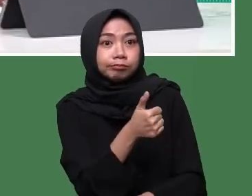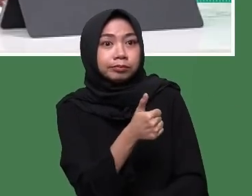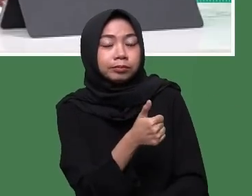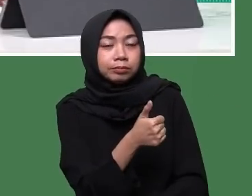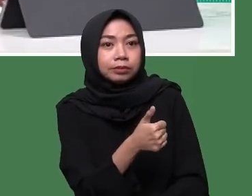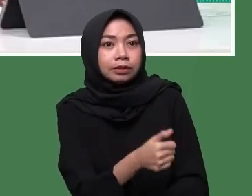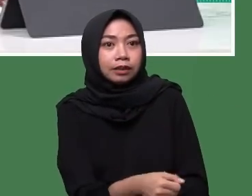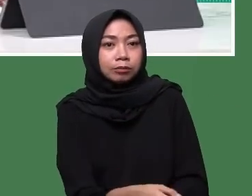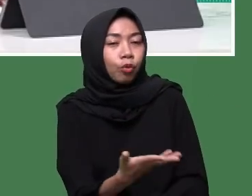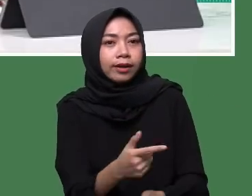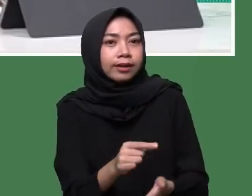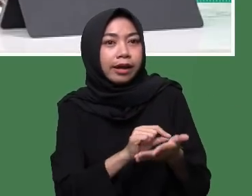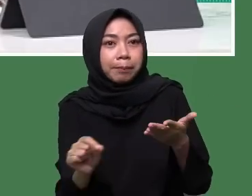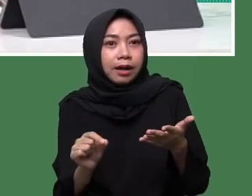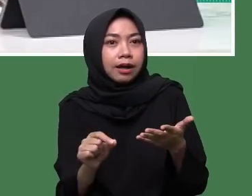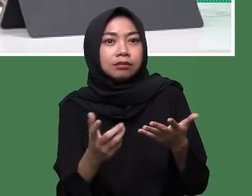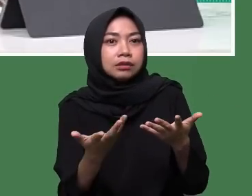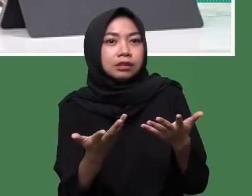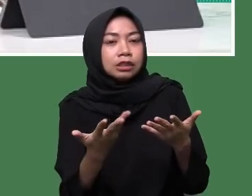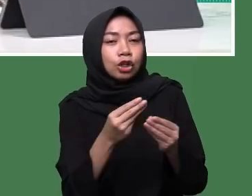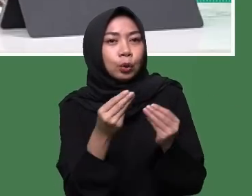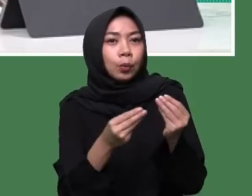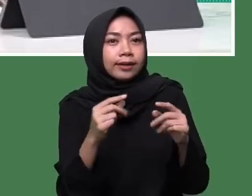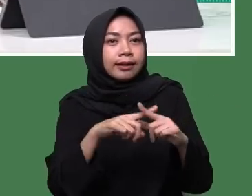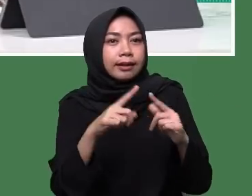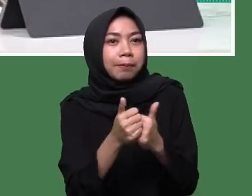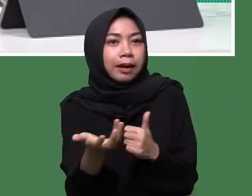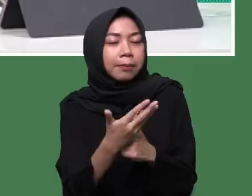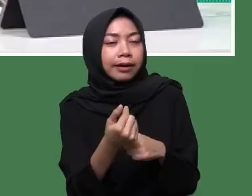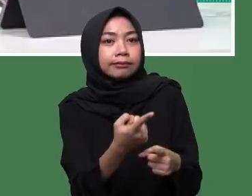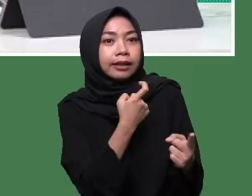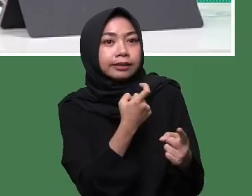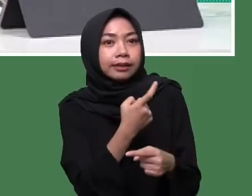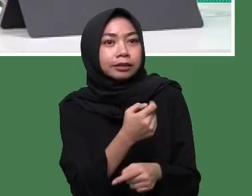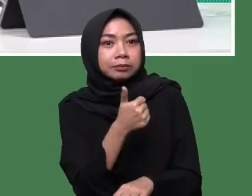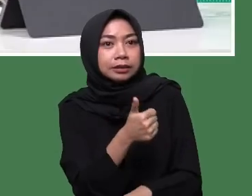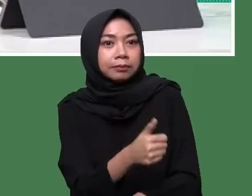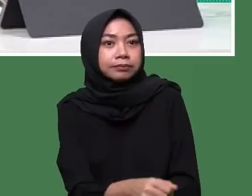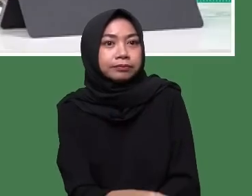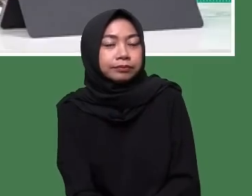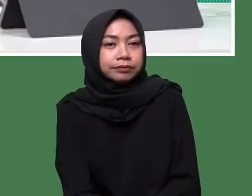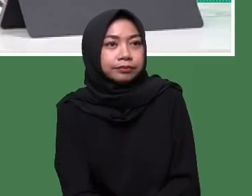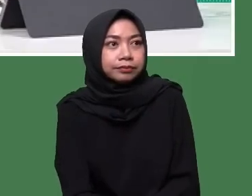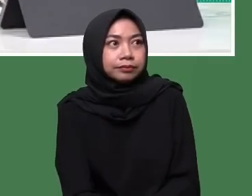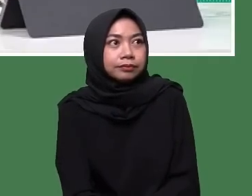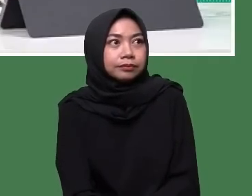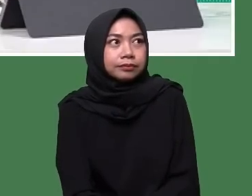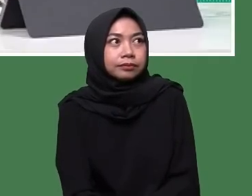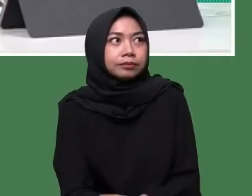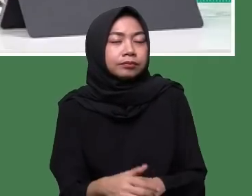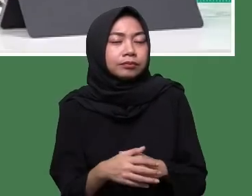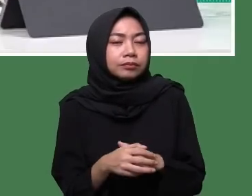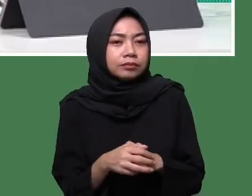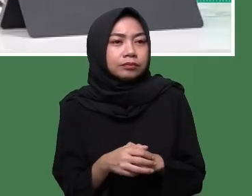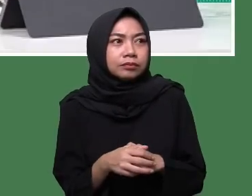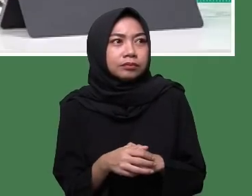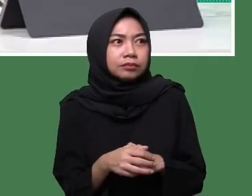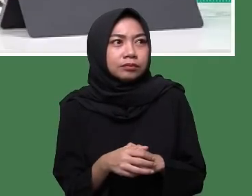great. Or you can of course try and put your hand up and I'll see if I can notice. I just had another question